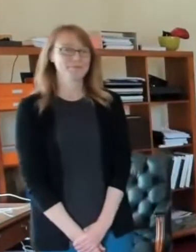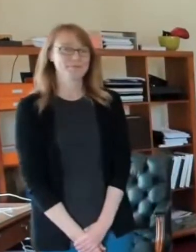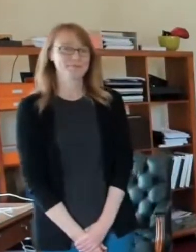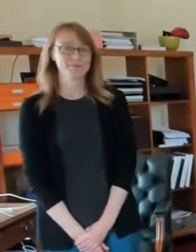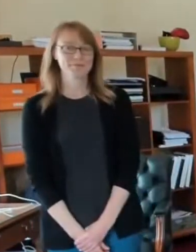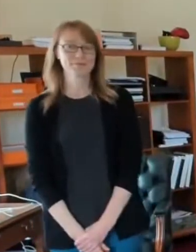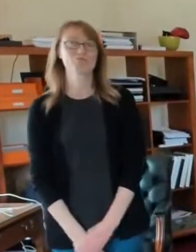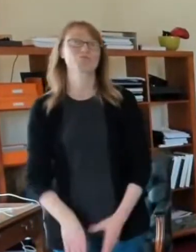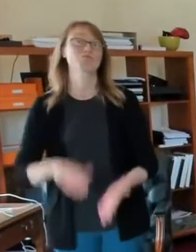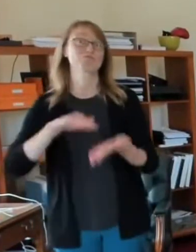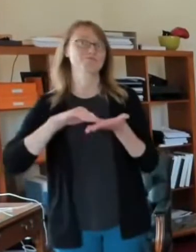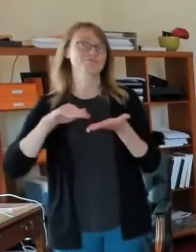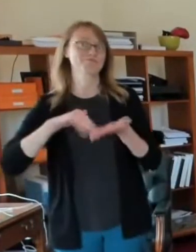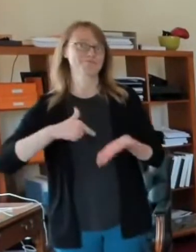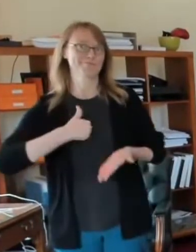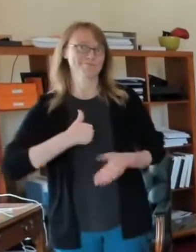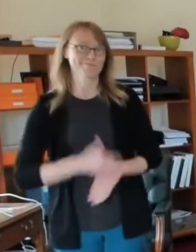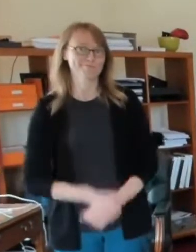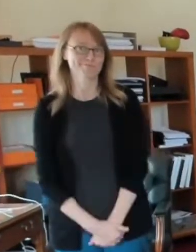Sorry.